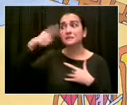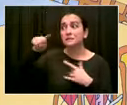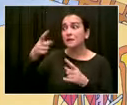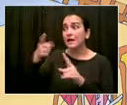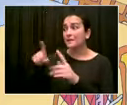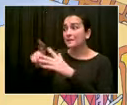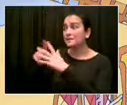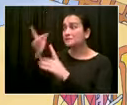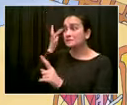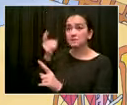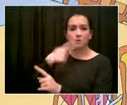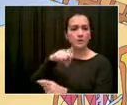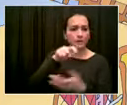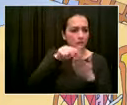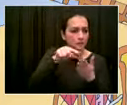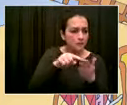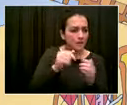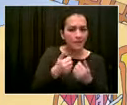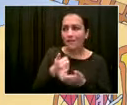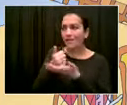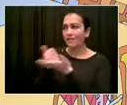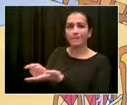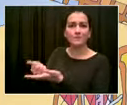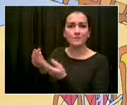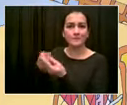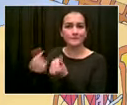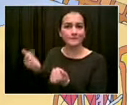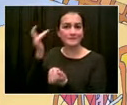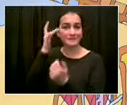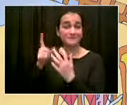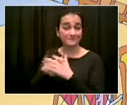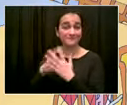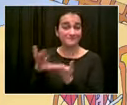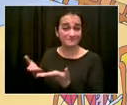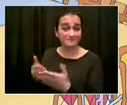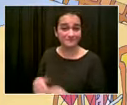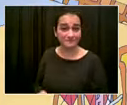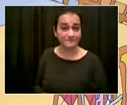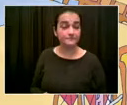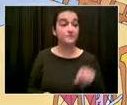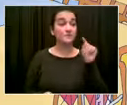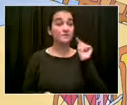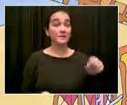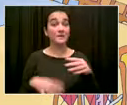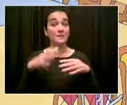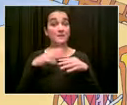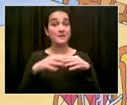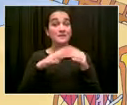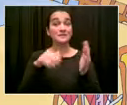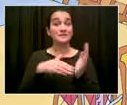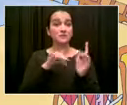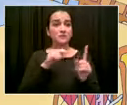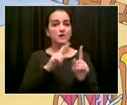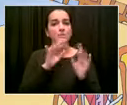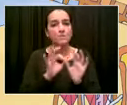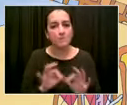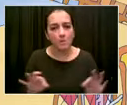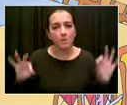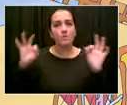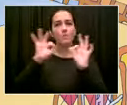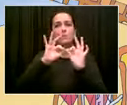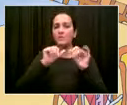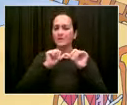also the blood center. The blood center we depend on. We need it to be sustainable. We need it to be viable for the long term, because